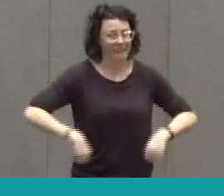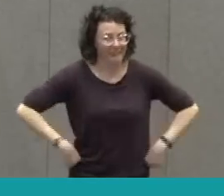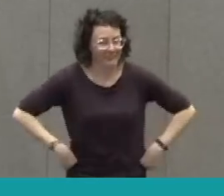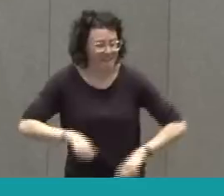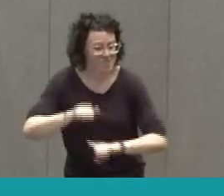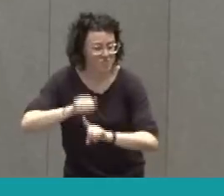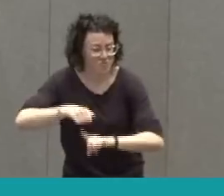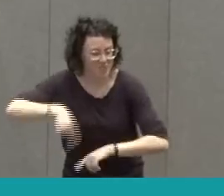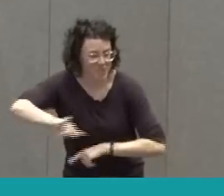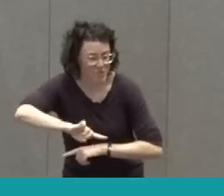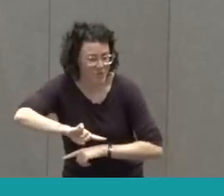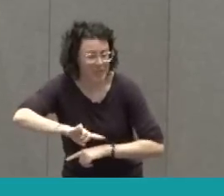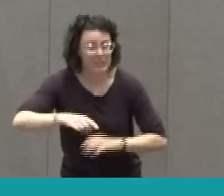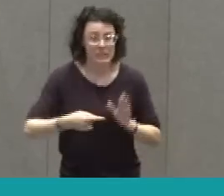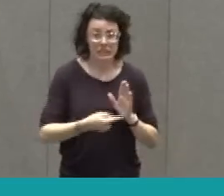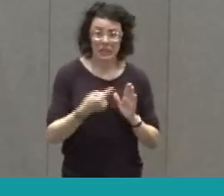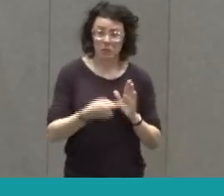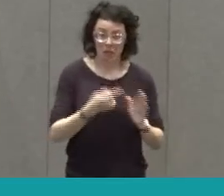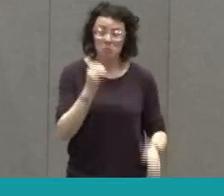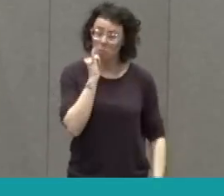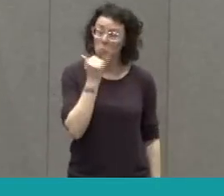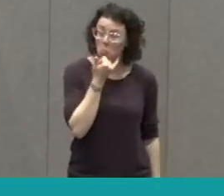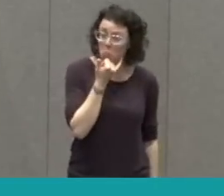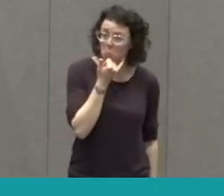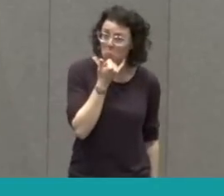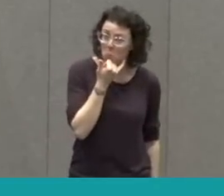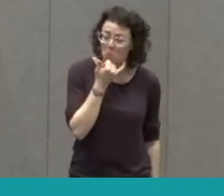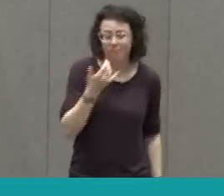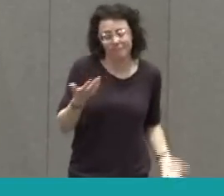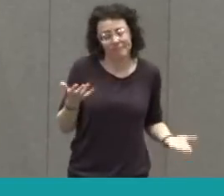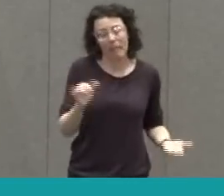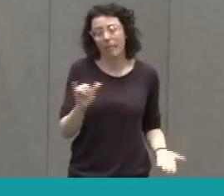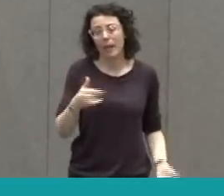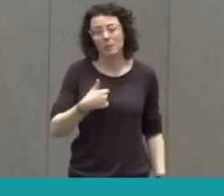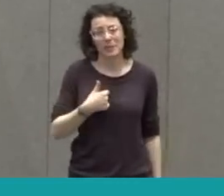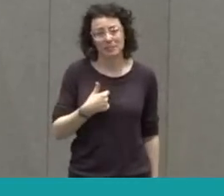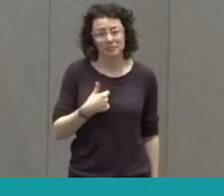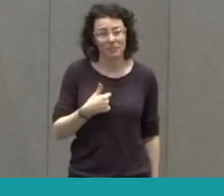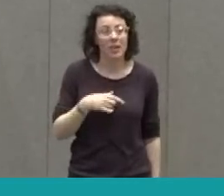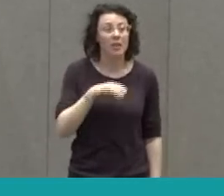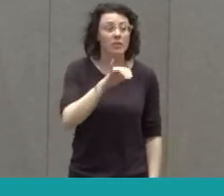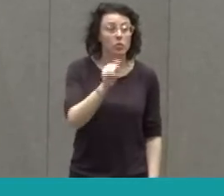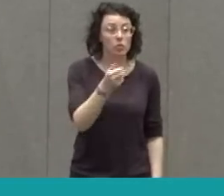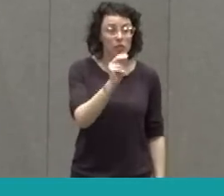So March has 31, January, February, March, April